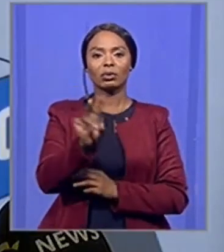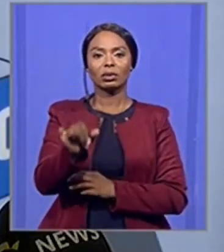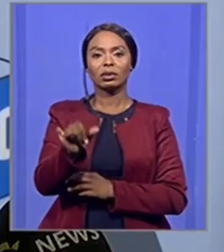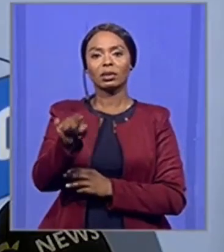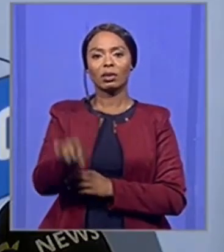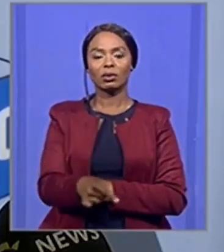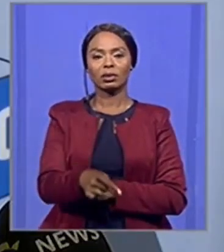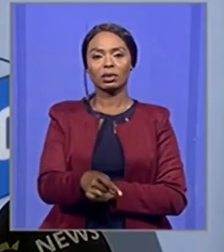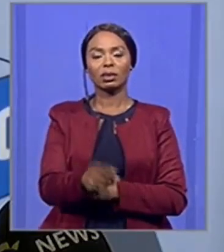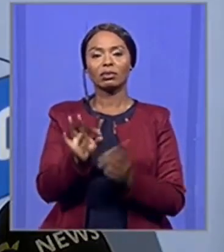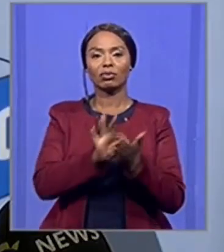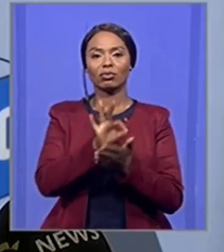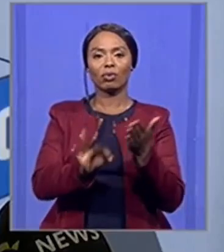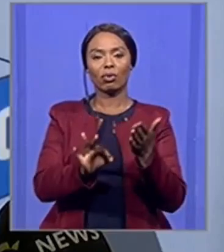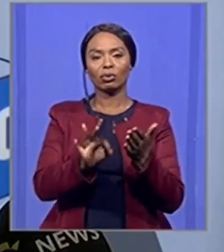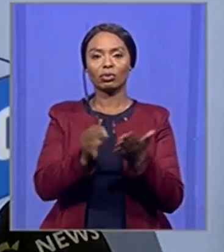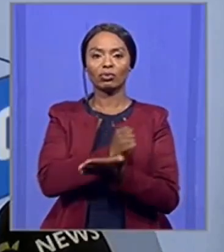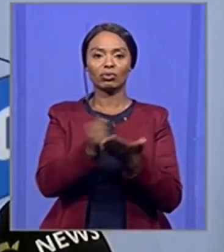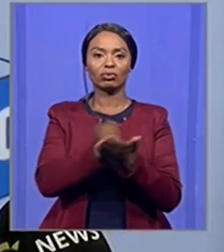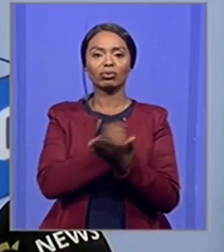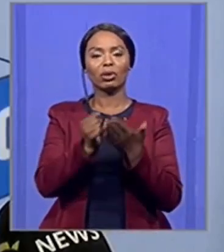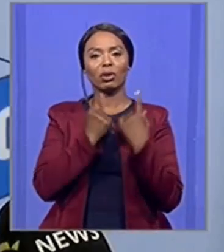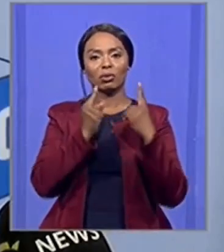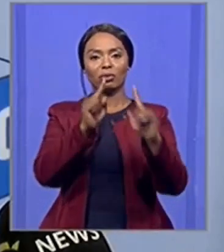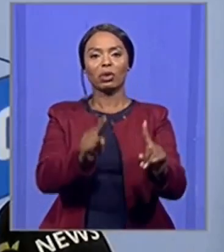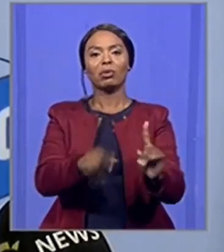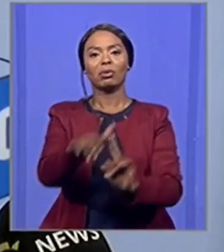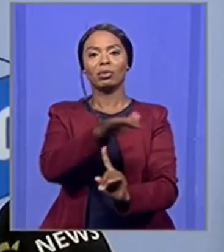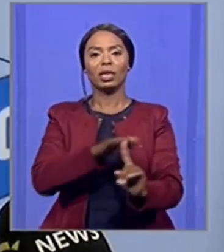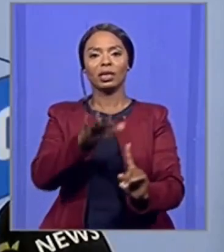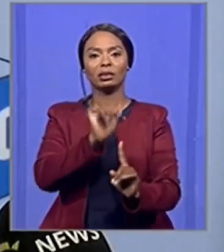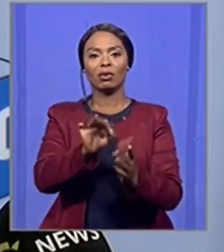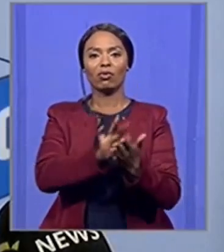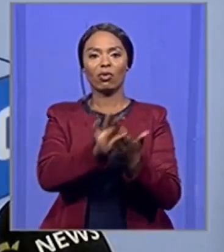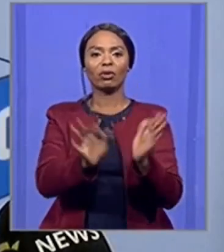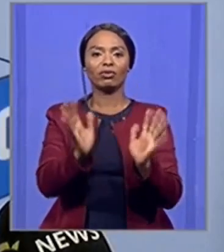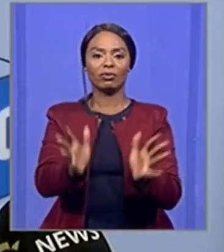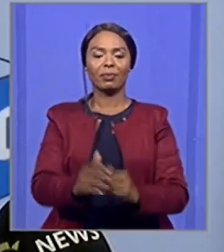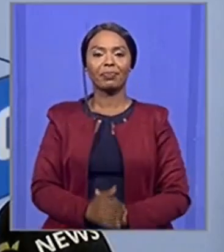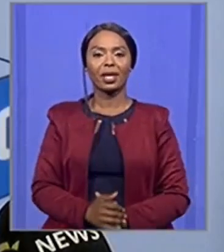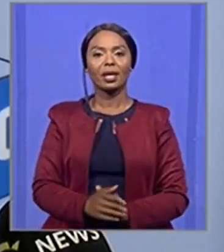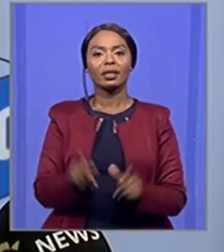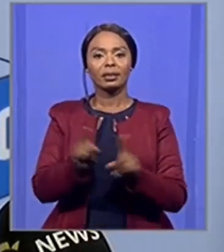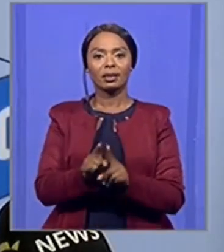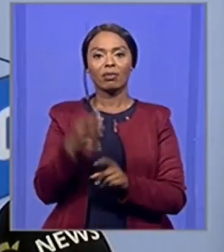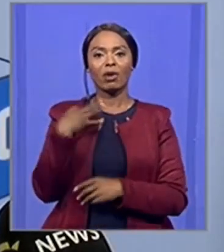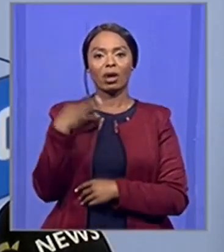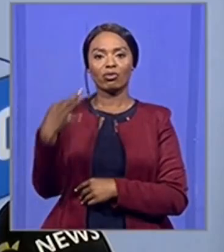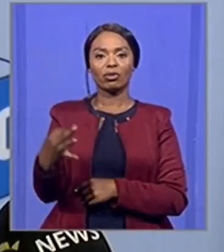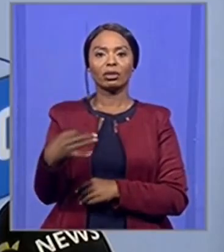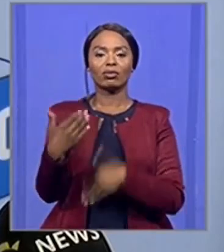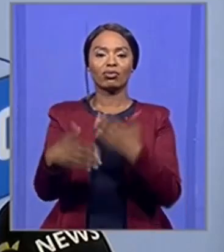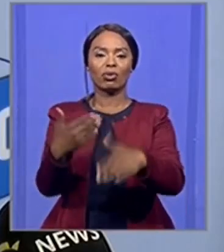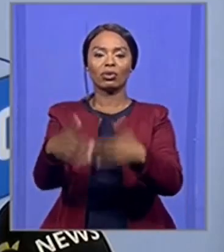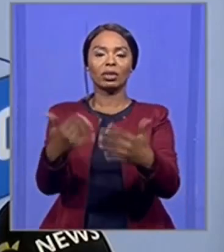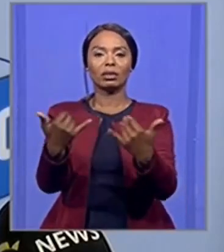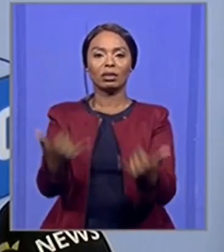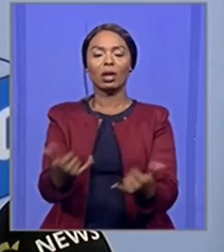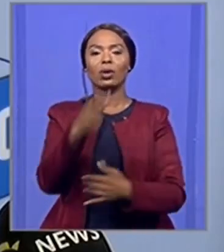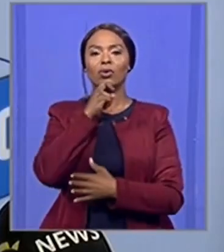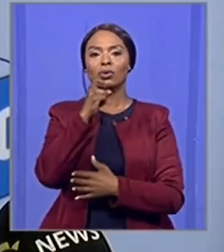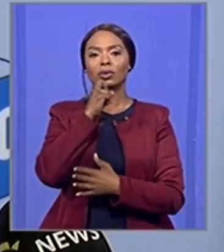326,000 voters had visited their voting stations and had their applications processed using